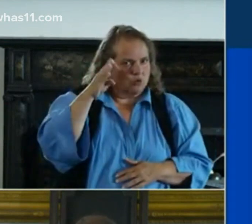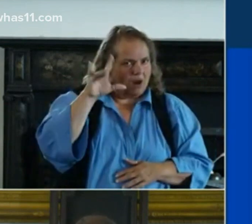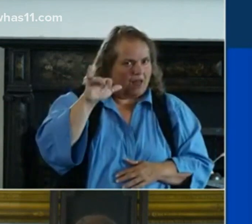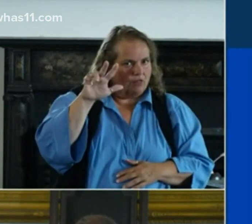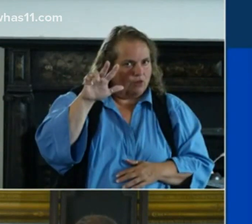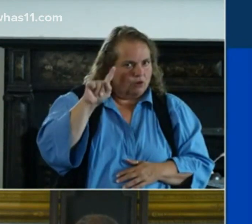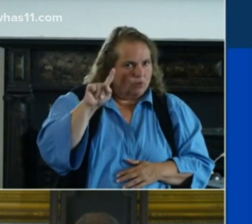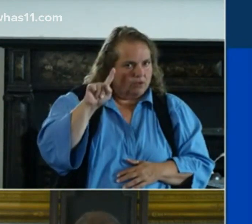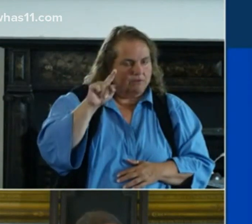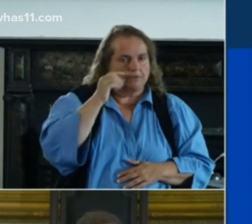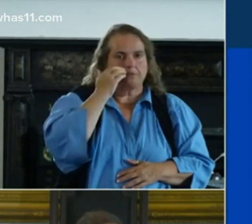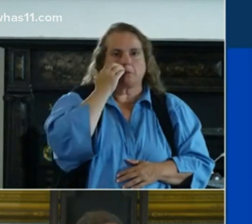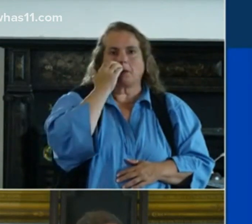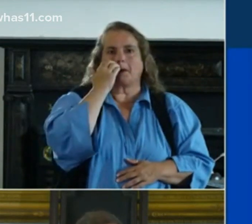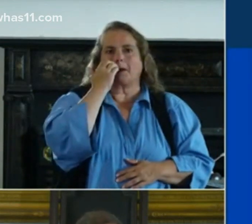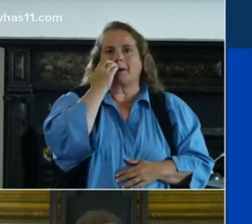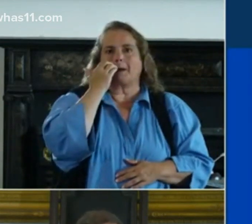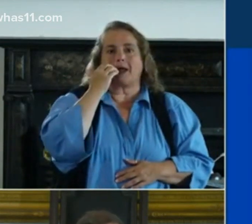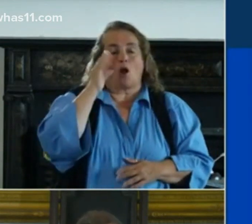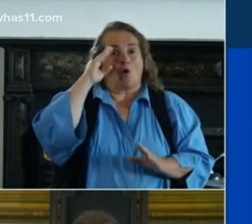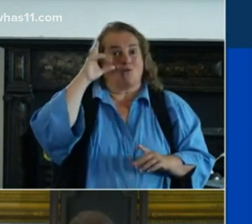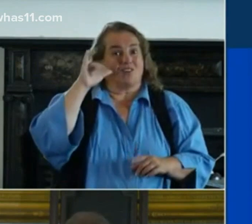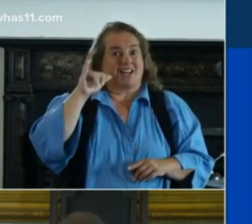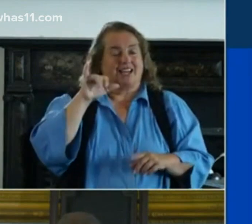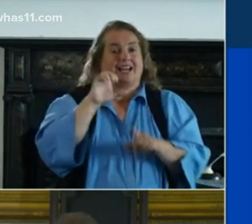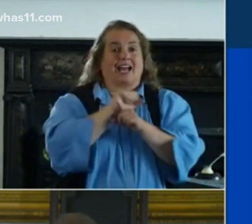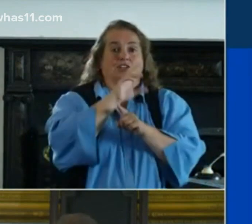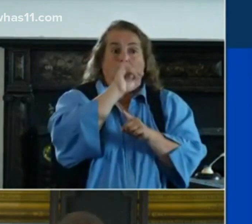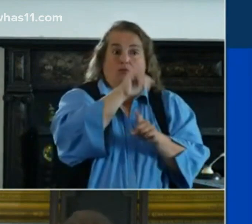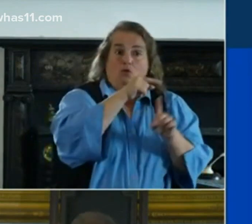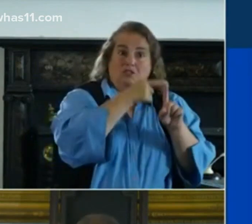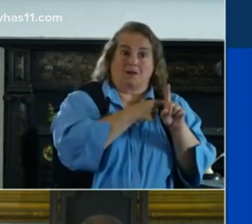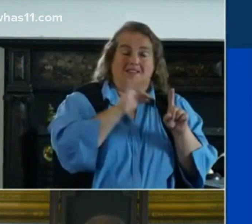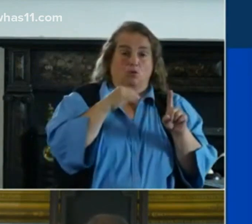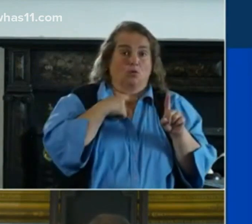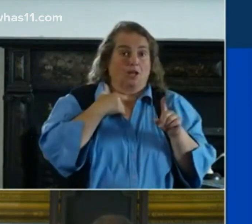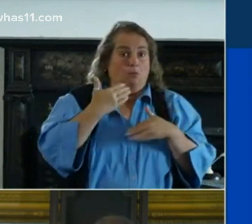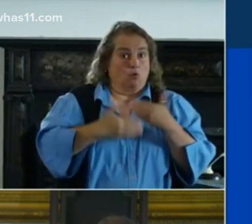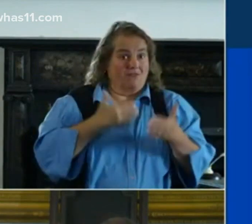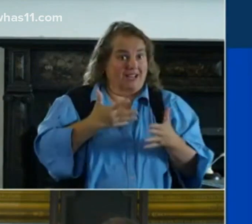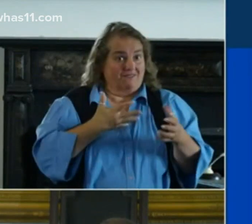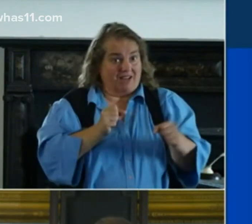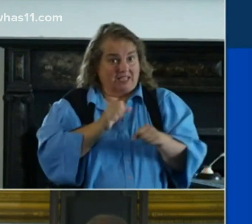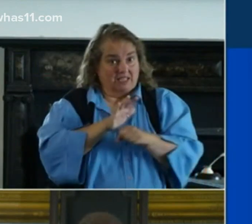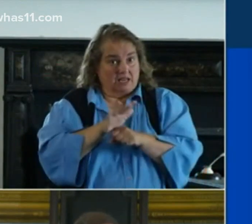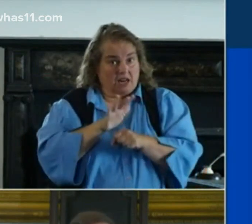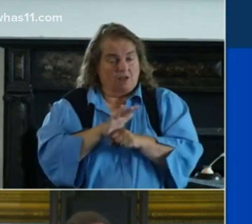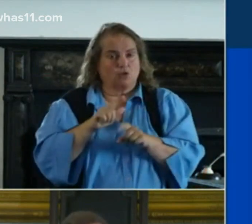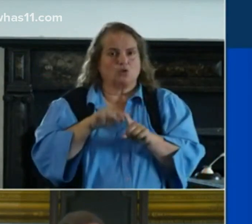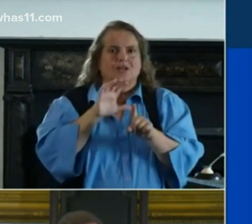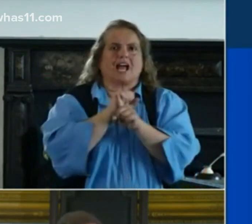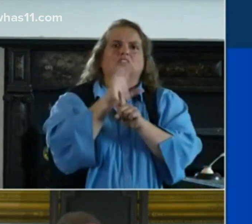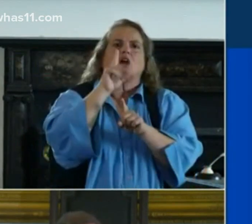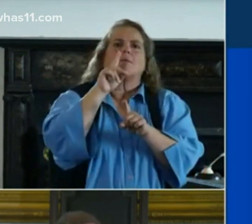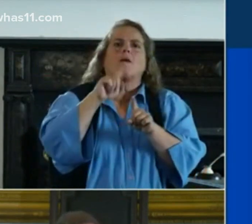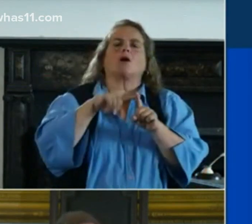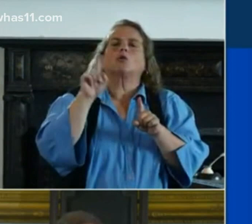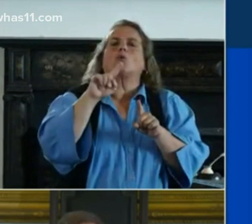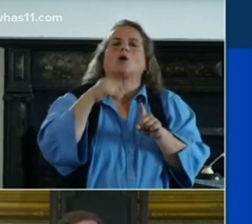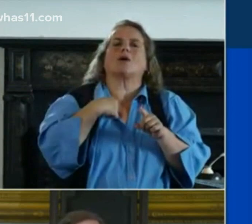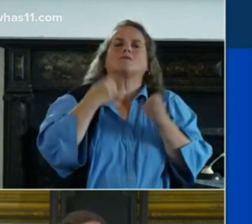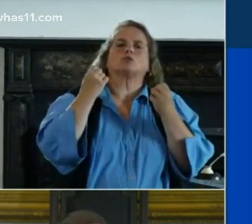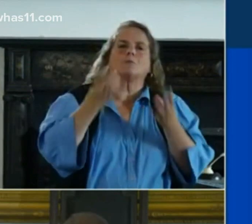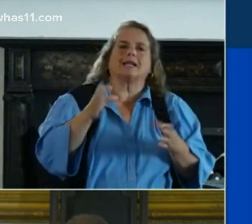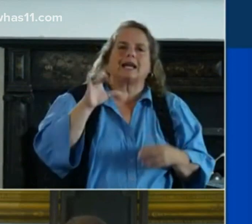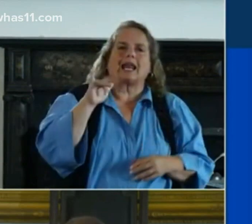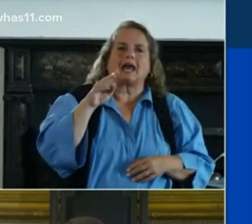31st, and not just hopefully catch up on those months, but if we're moving fast enough to catch up on the fact that we have so many claims